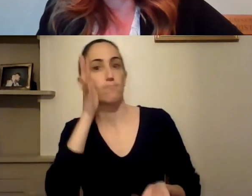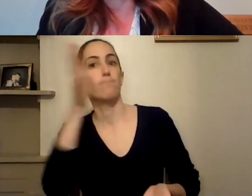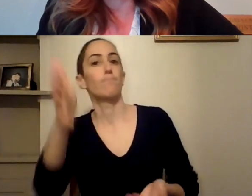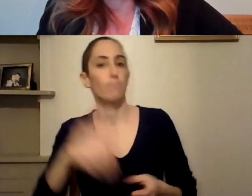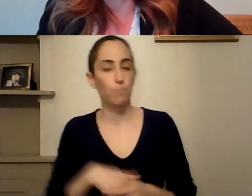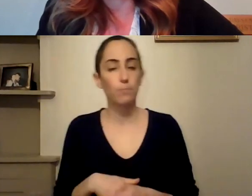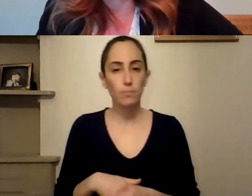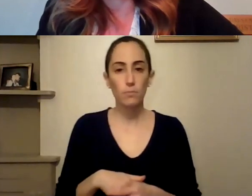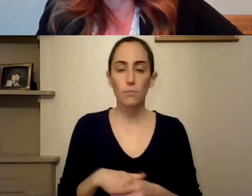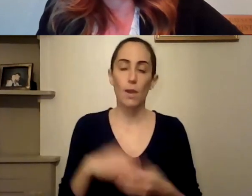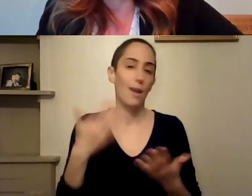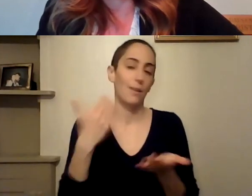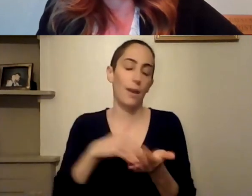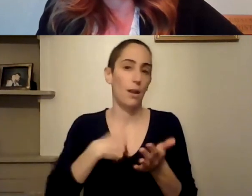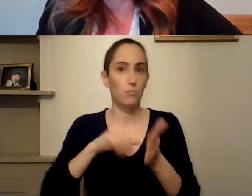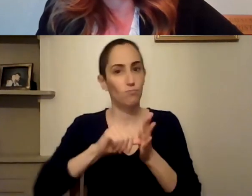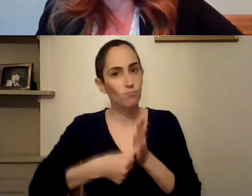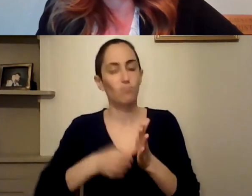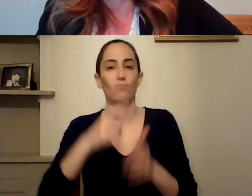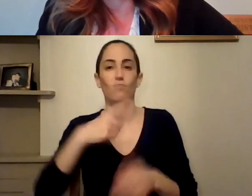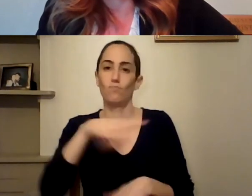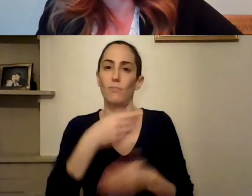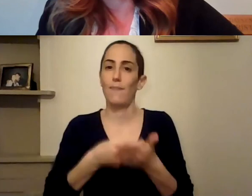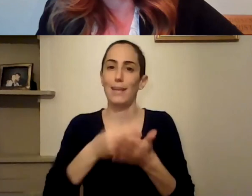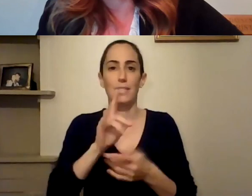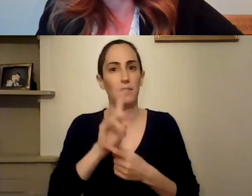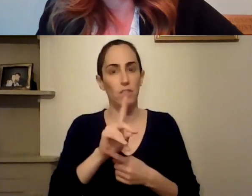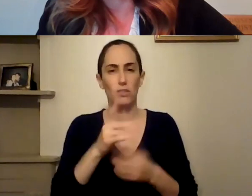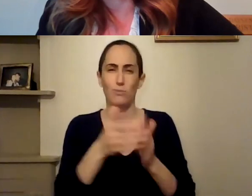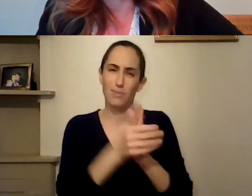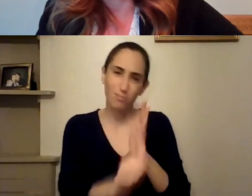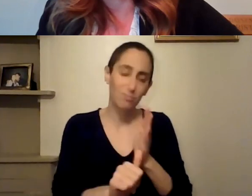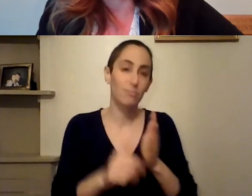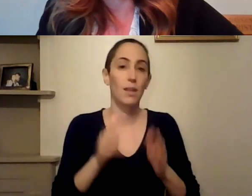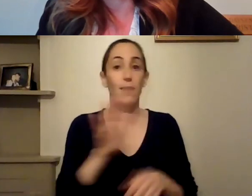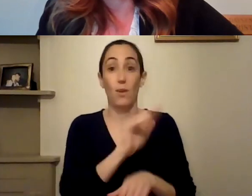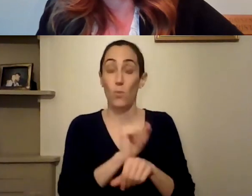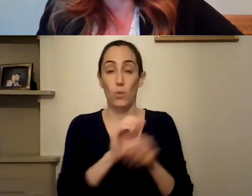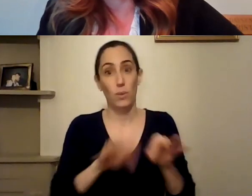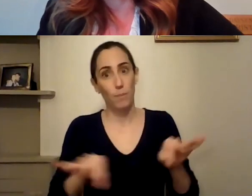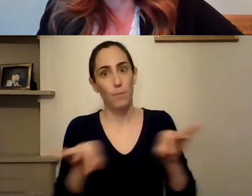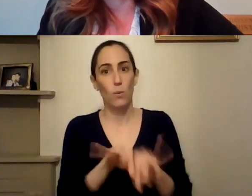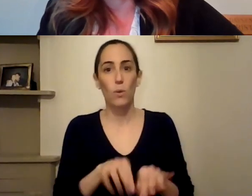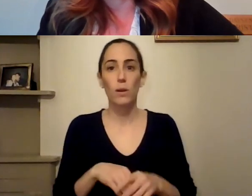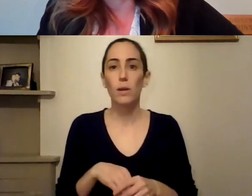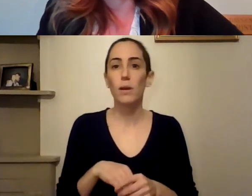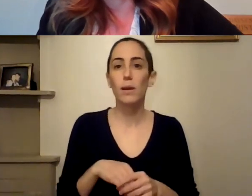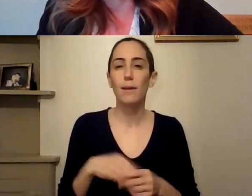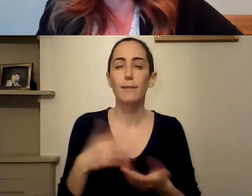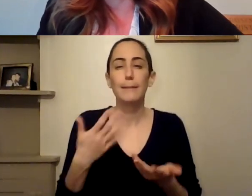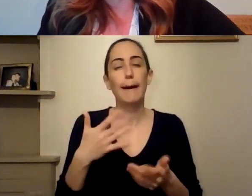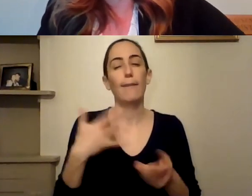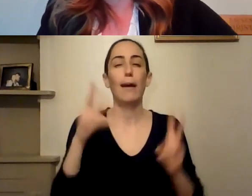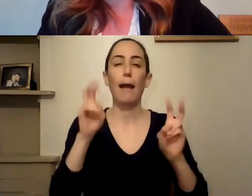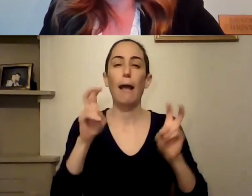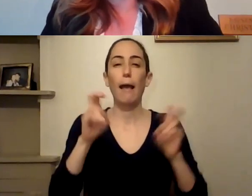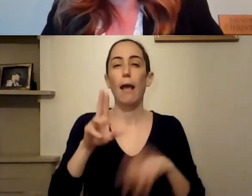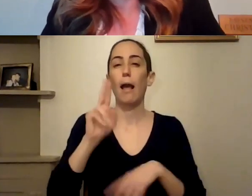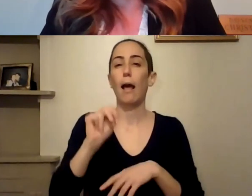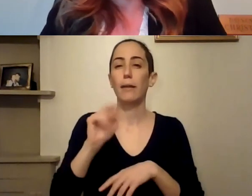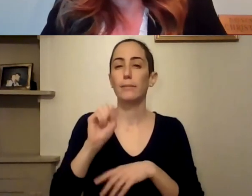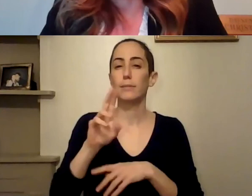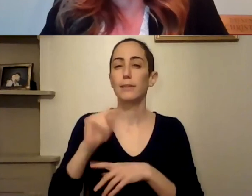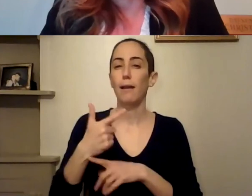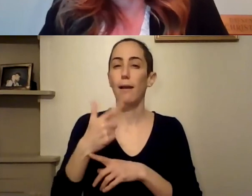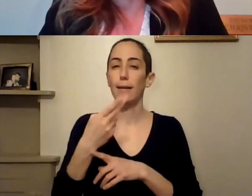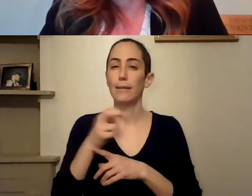finance division is and how important their work is. They're somewhat unsung heroes in all of this. And